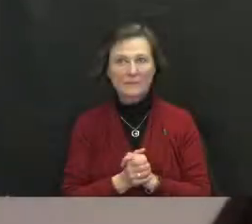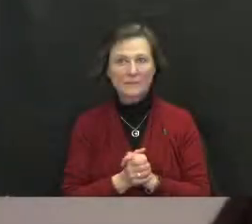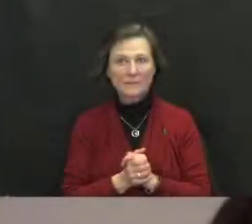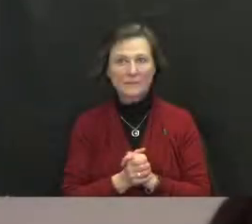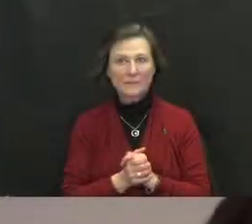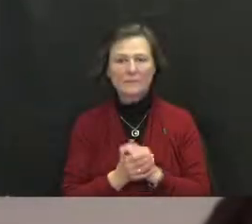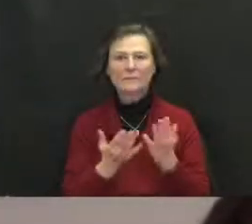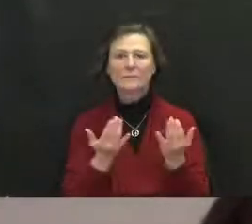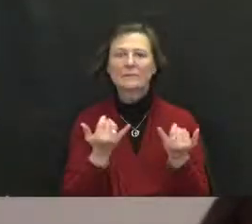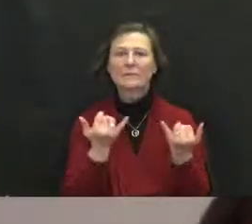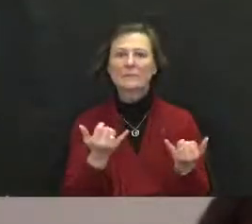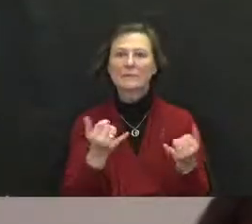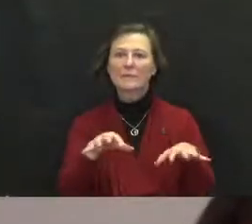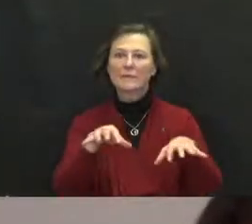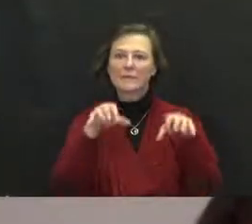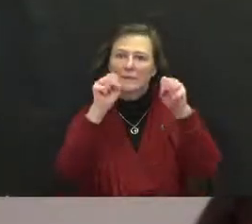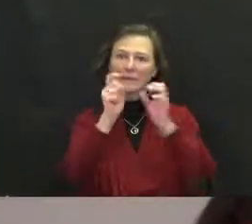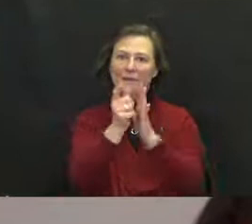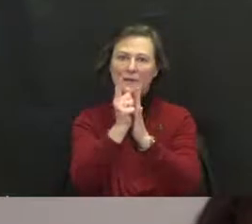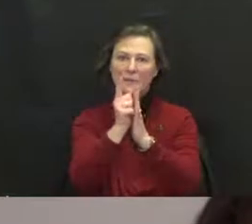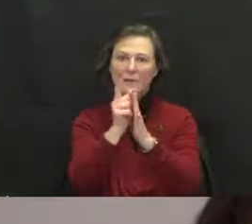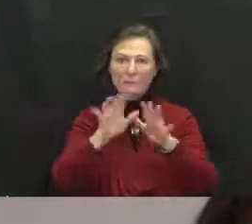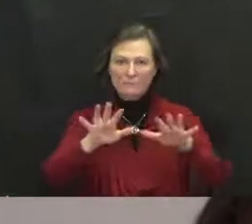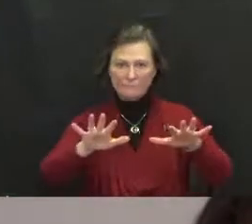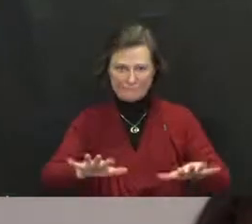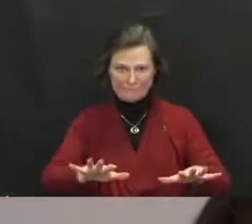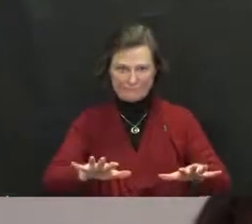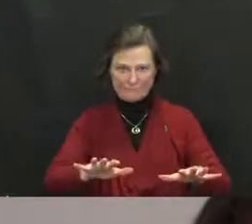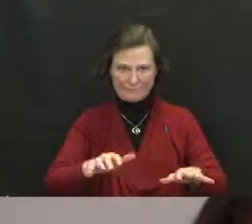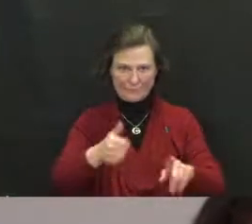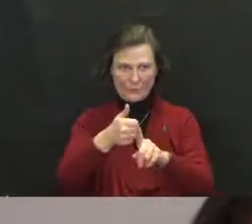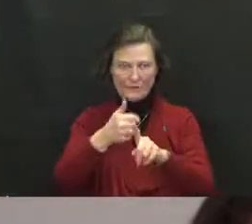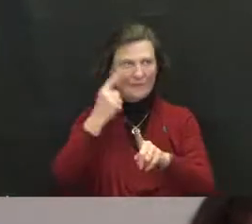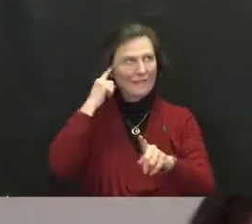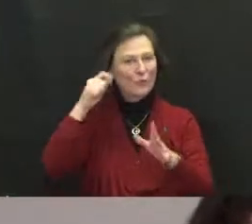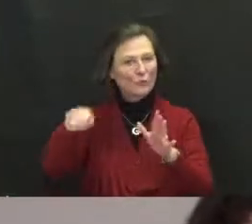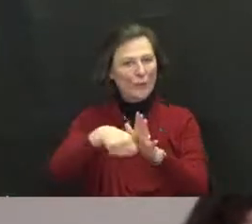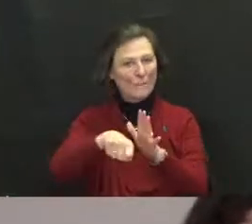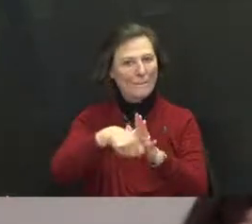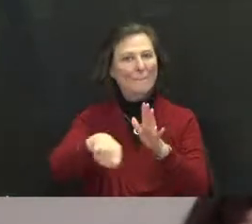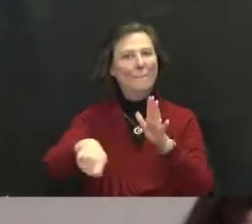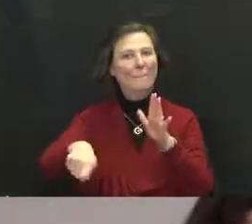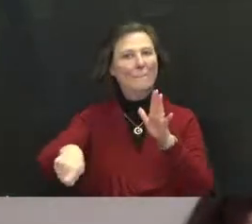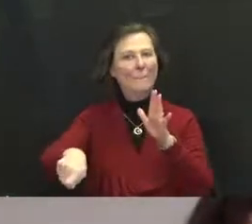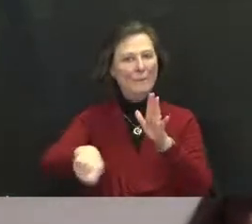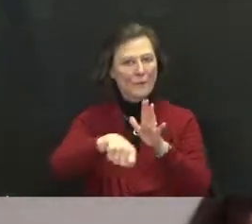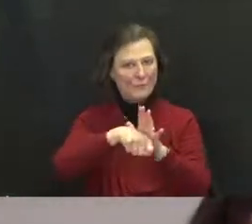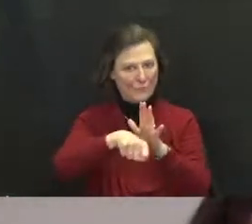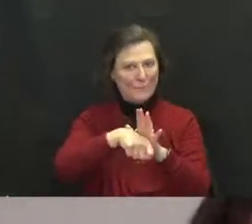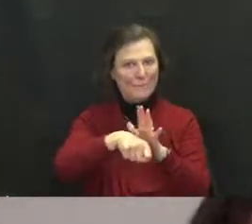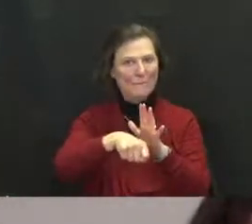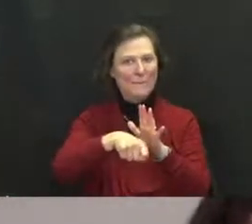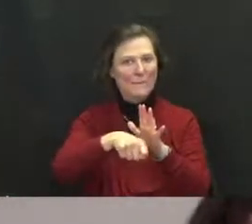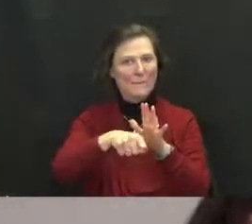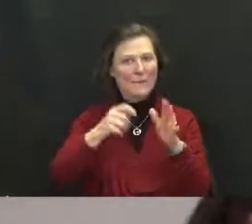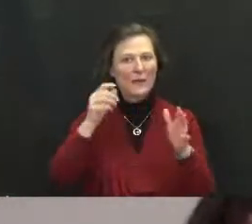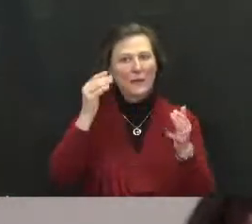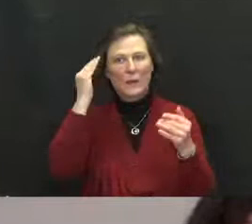Take a moment now to ground yourself, being aware of your breath,